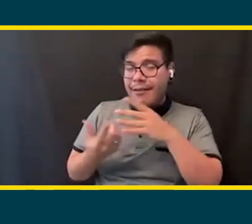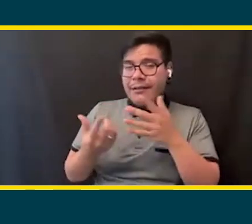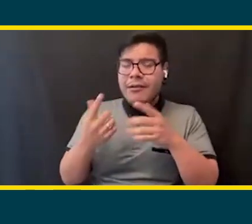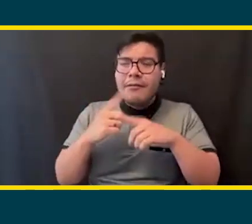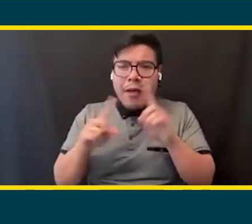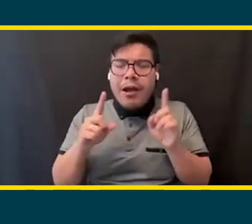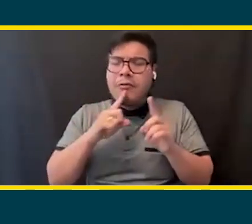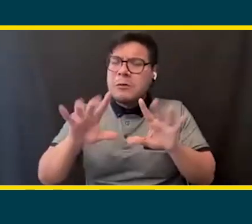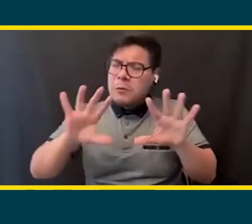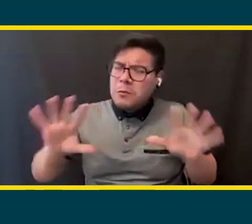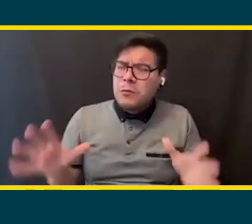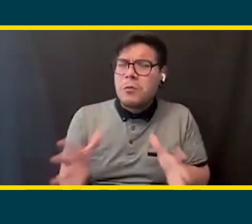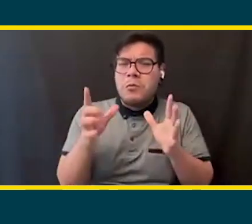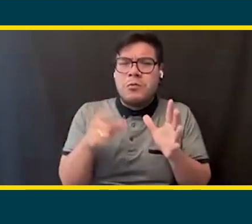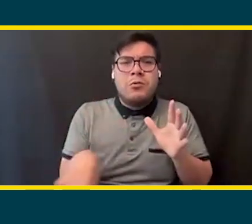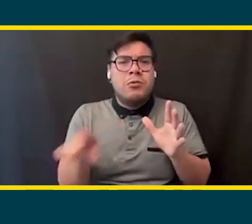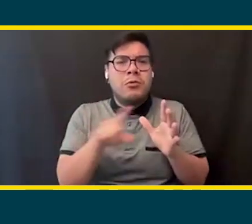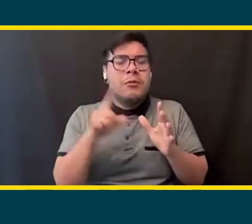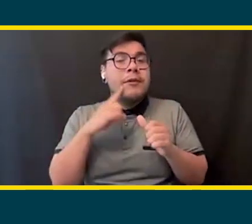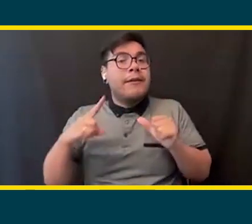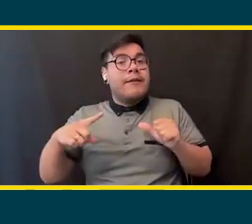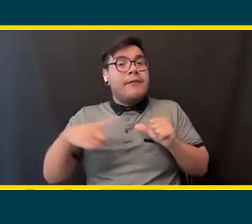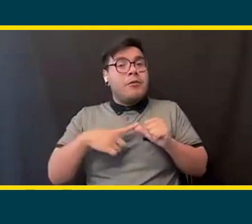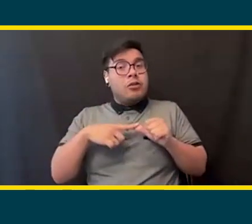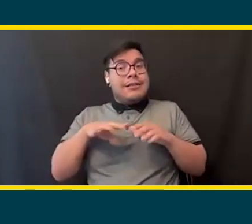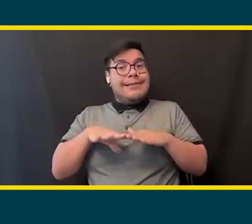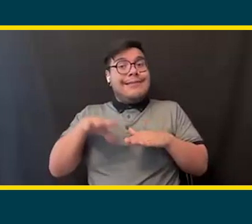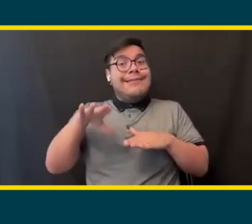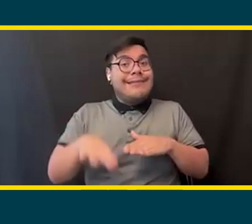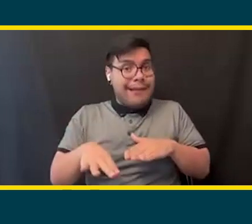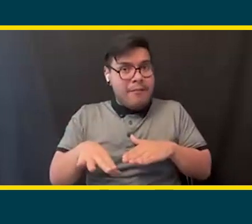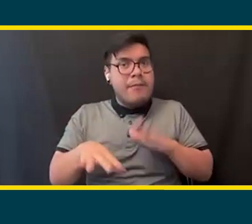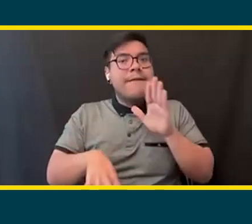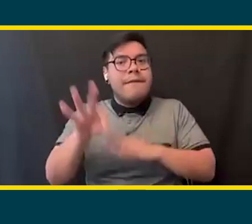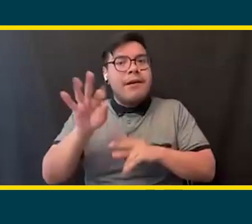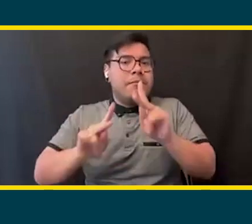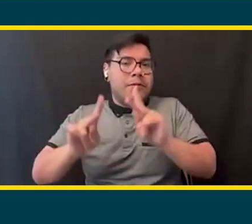highly encourage for it to just be the first step in finding people,